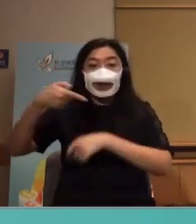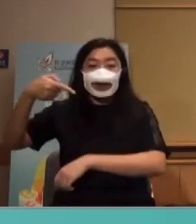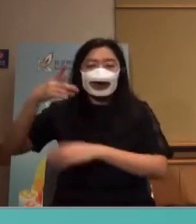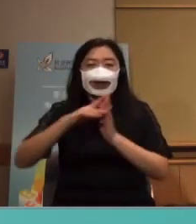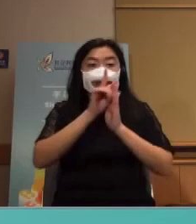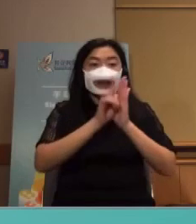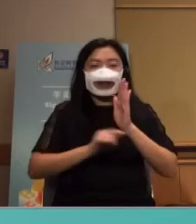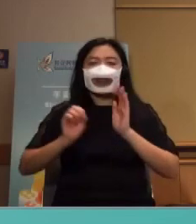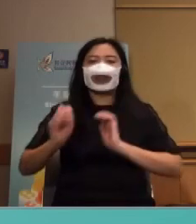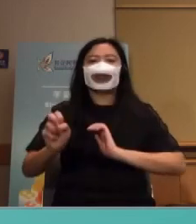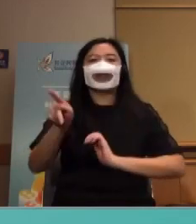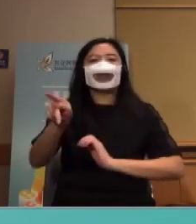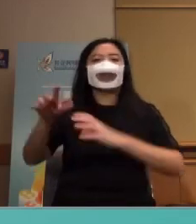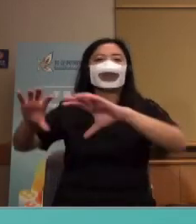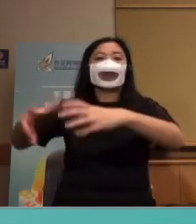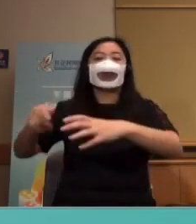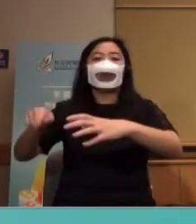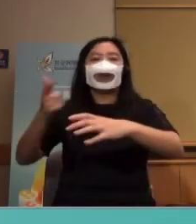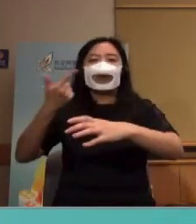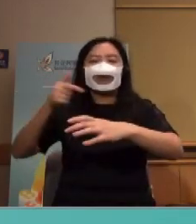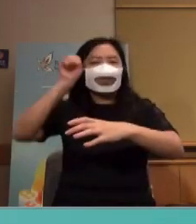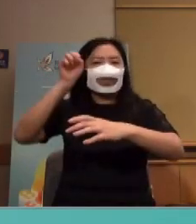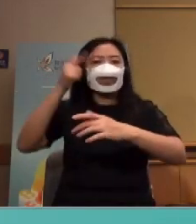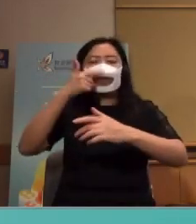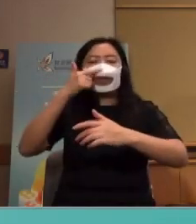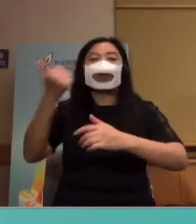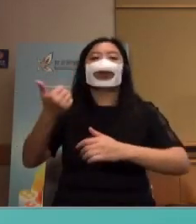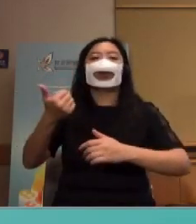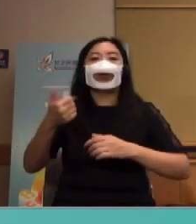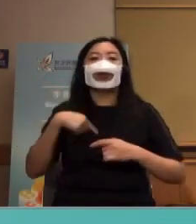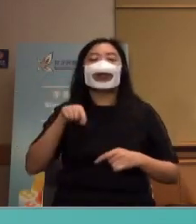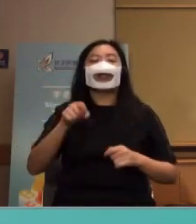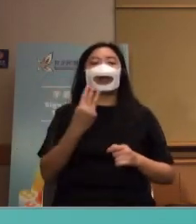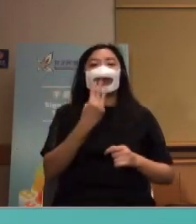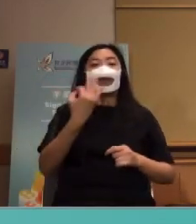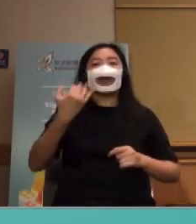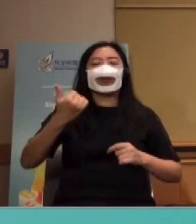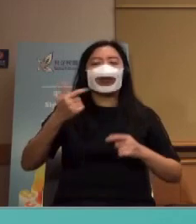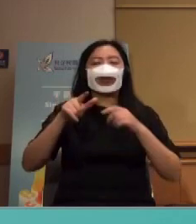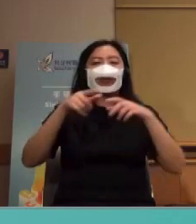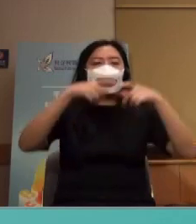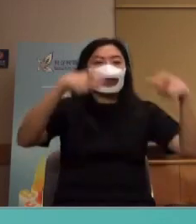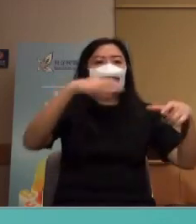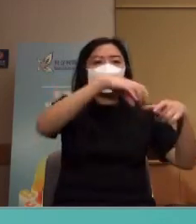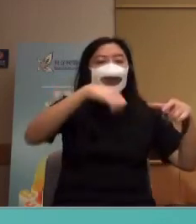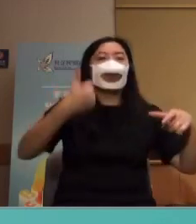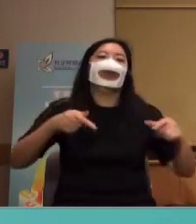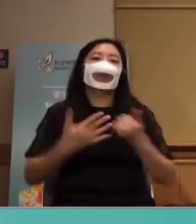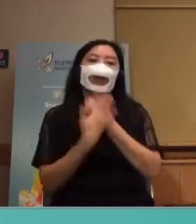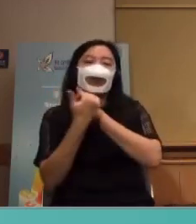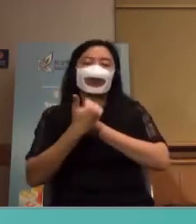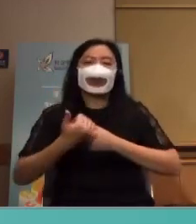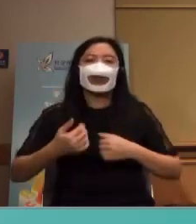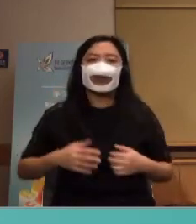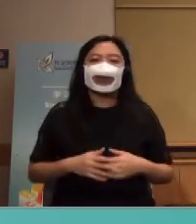upside for like with blockchain and Web3. Yeah, so it's sounds like it's an amalgamation of